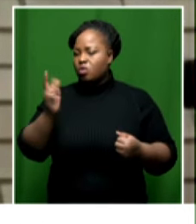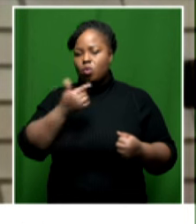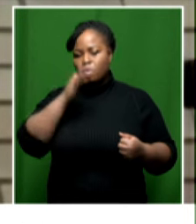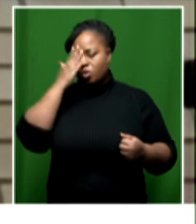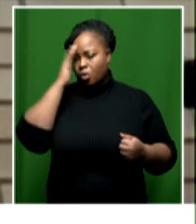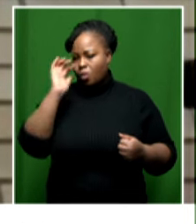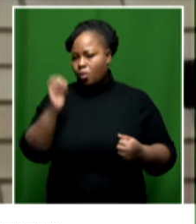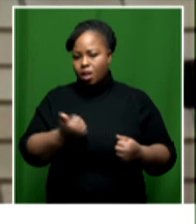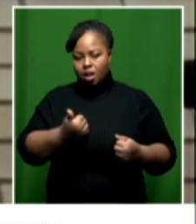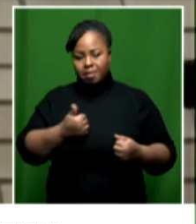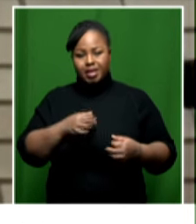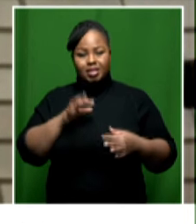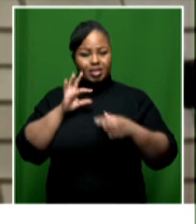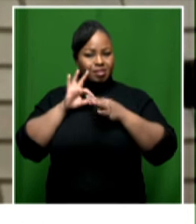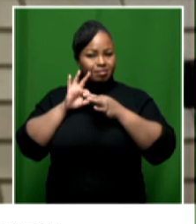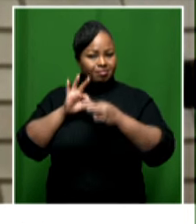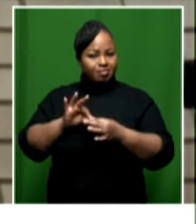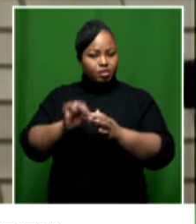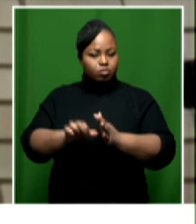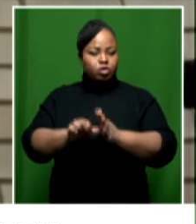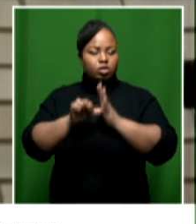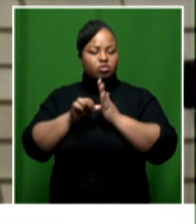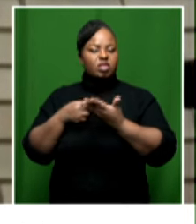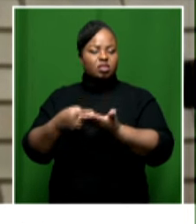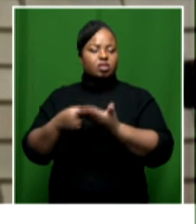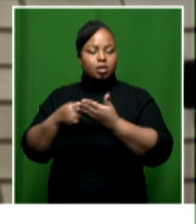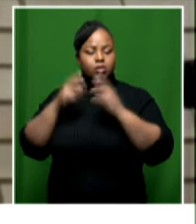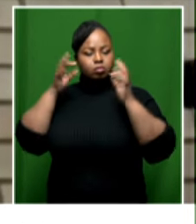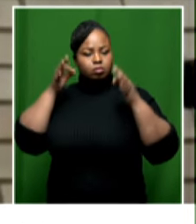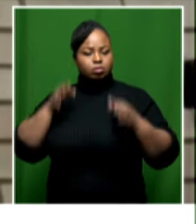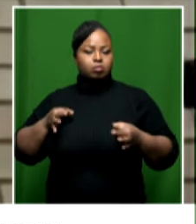of significant relevance to the issues to be decided.